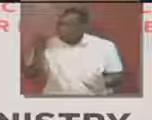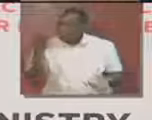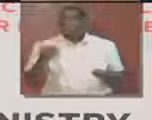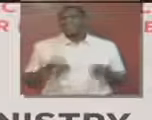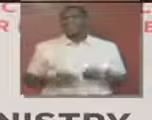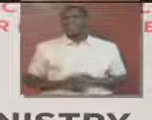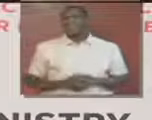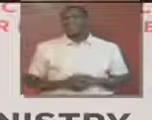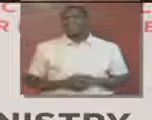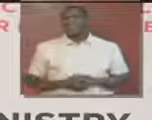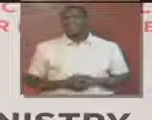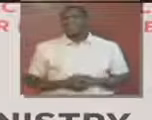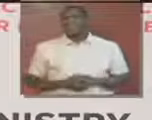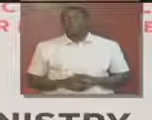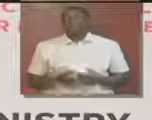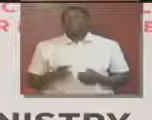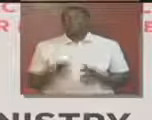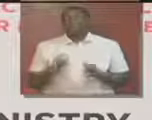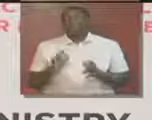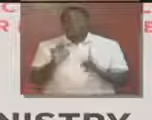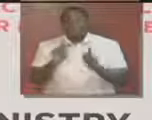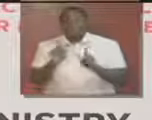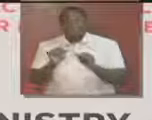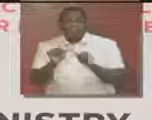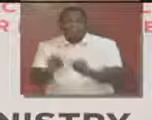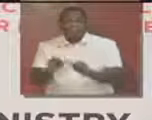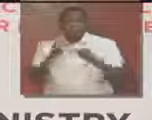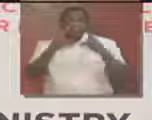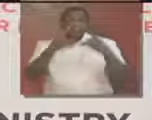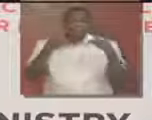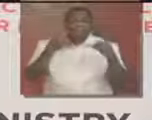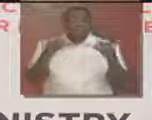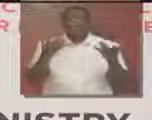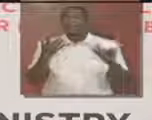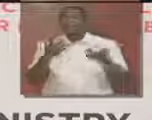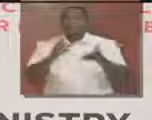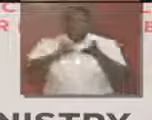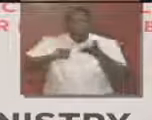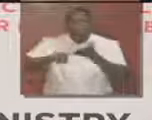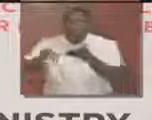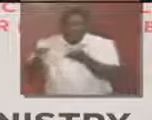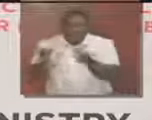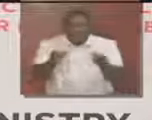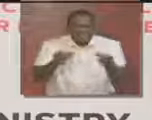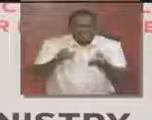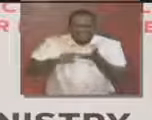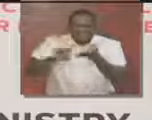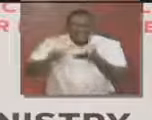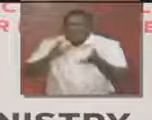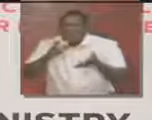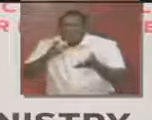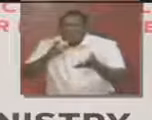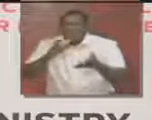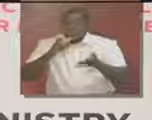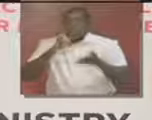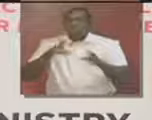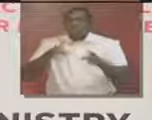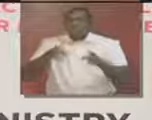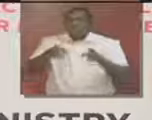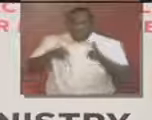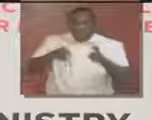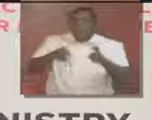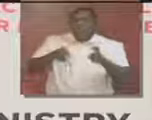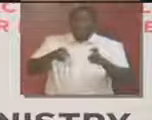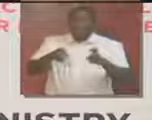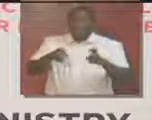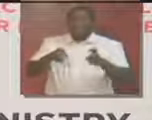continuing use of masks, the continuing contact tracing and quarantine of those who are infected, known to be infected,